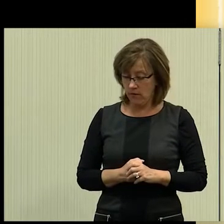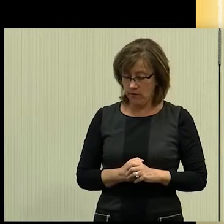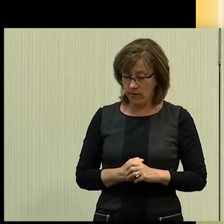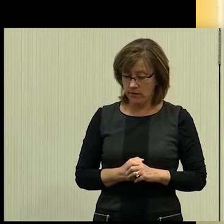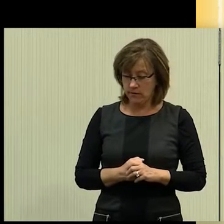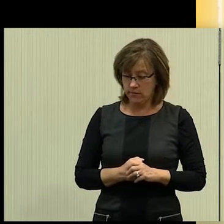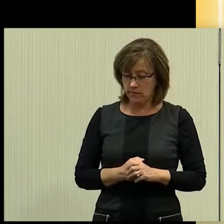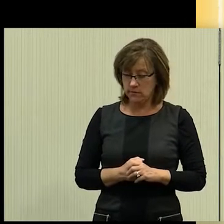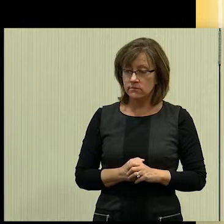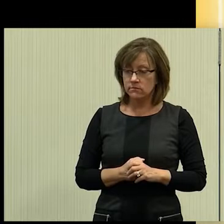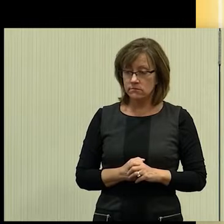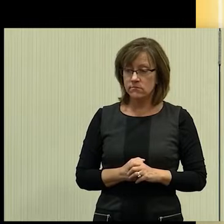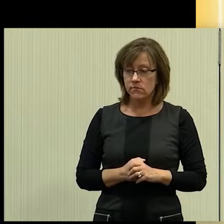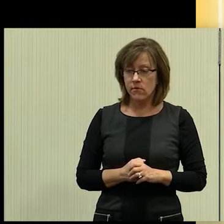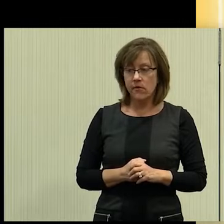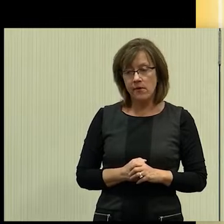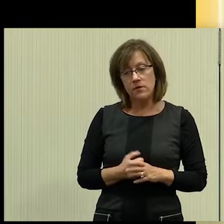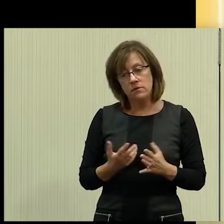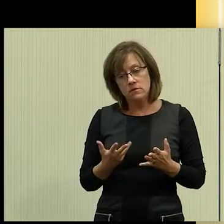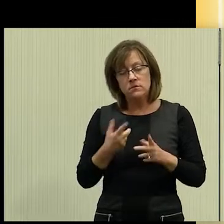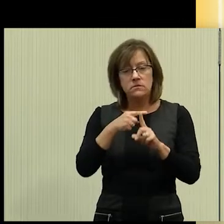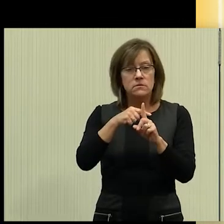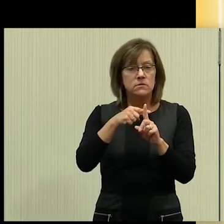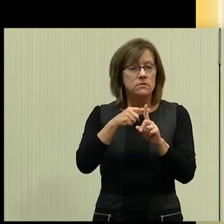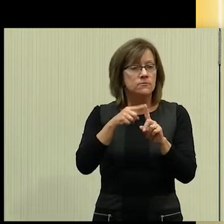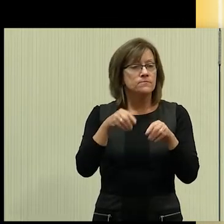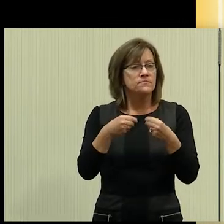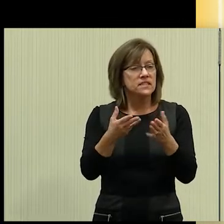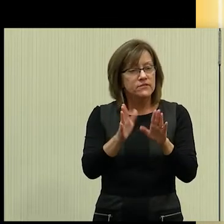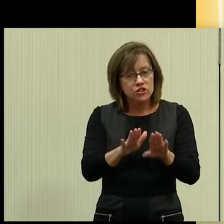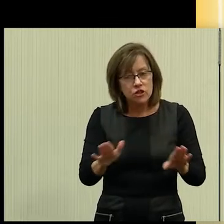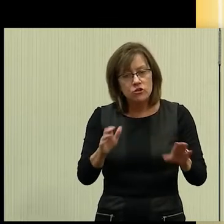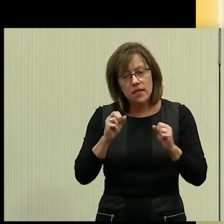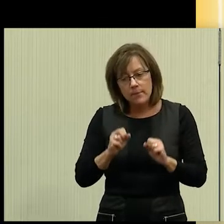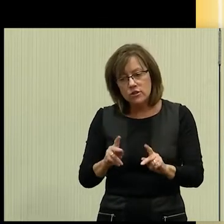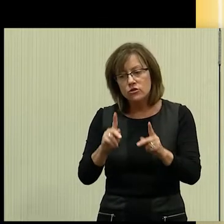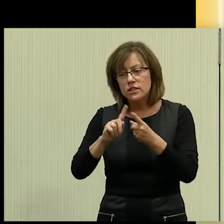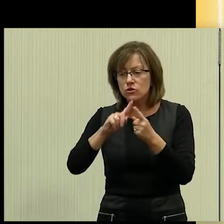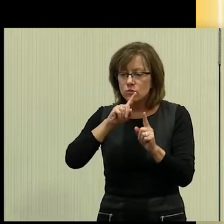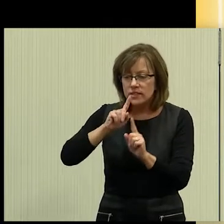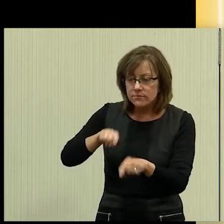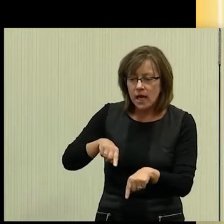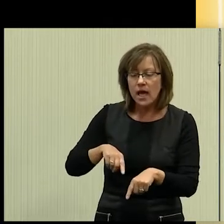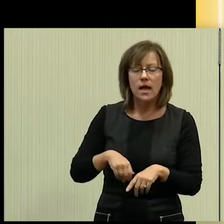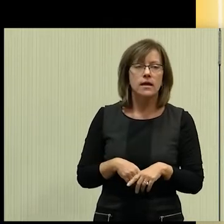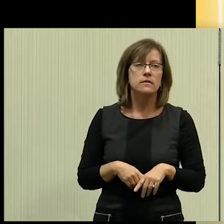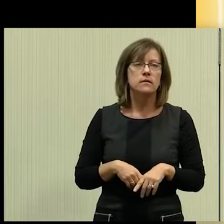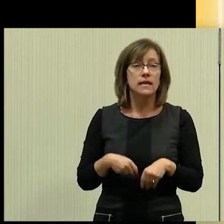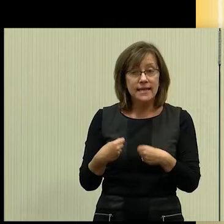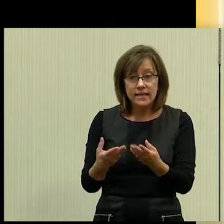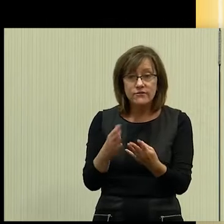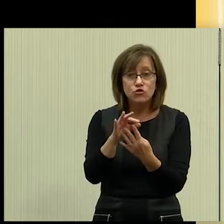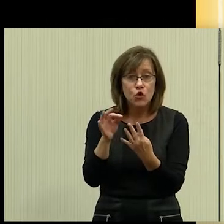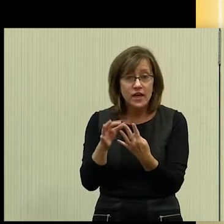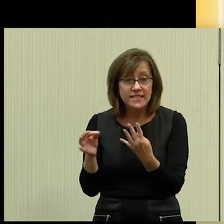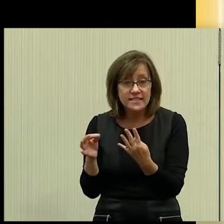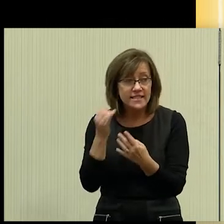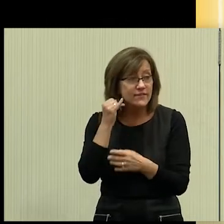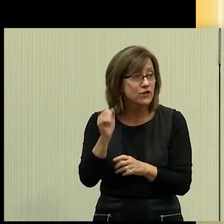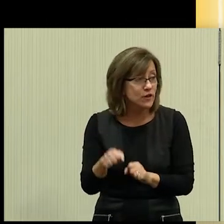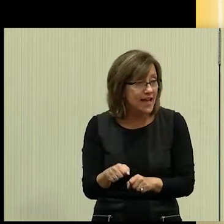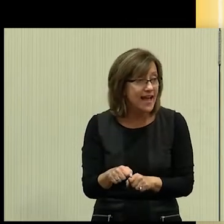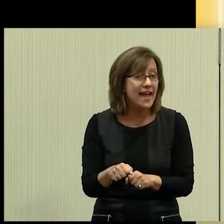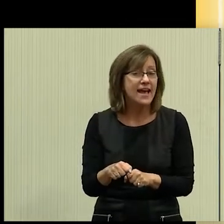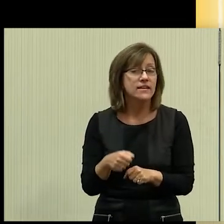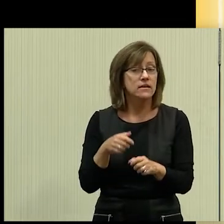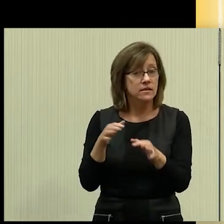So just kind of positive, giving children an opportunity to respond, giving children choices if you can in the